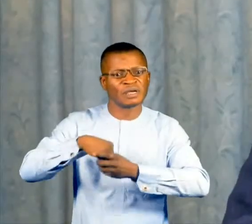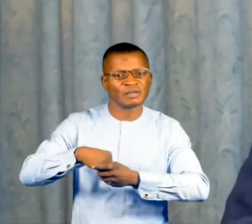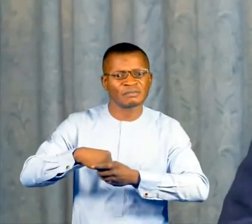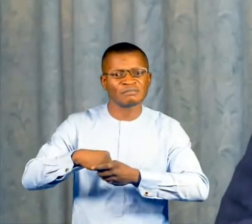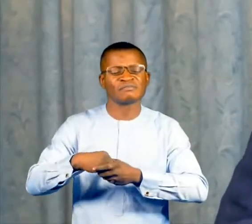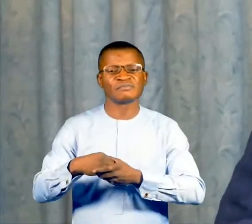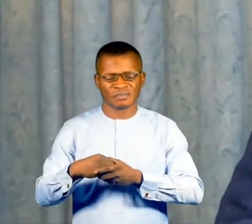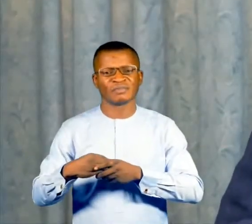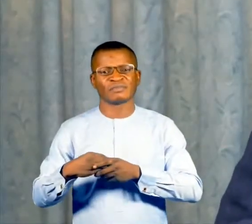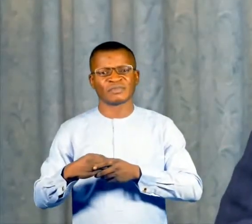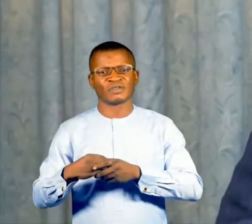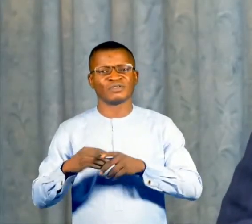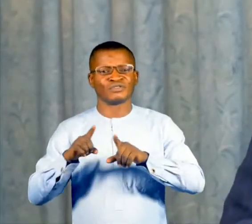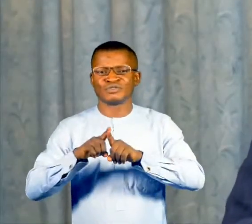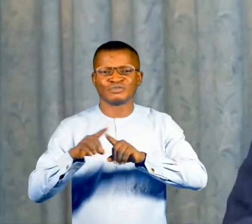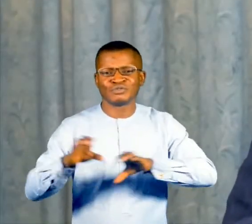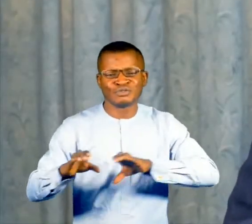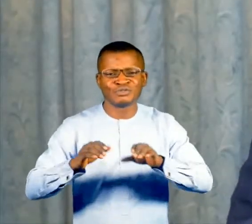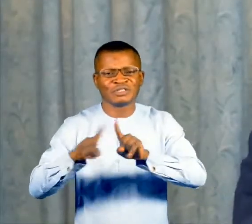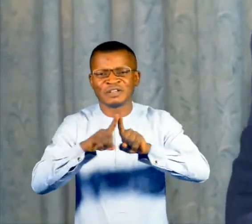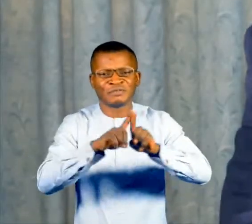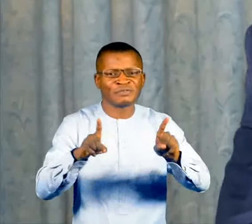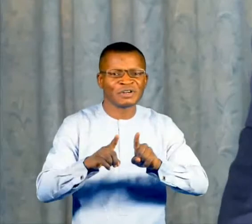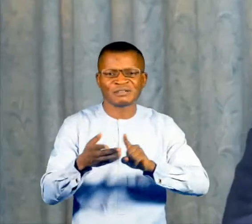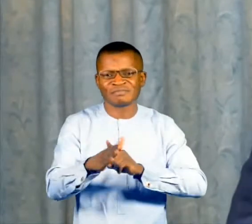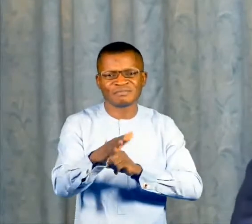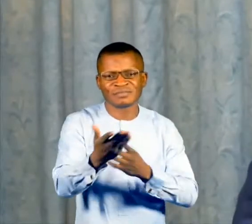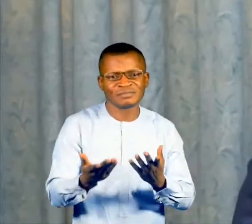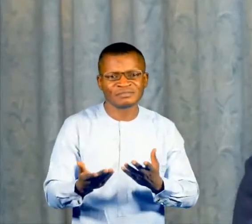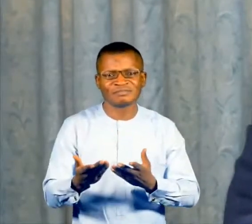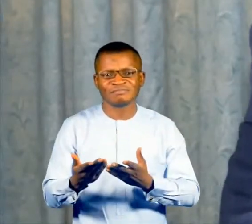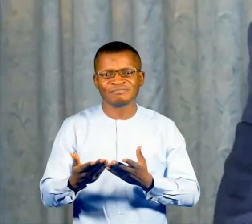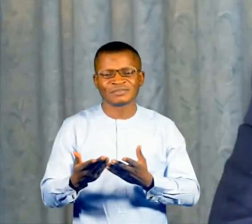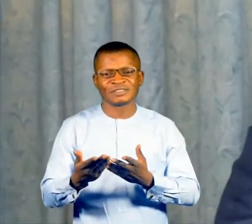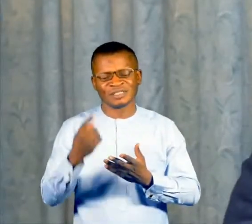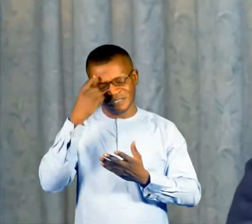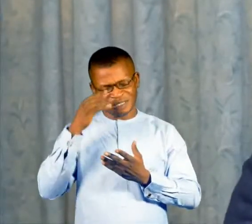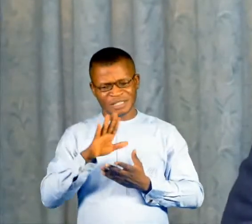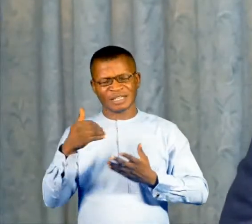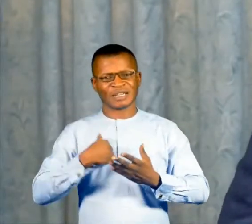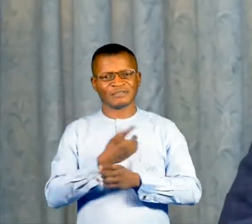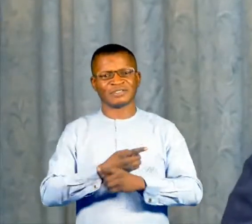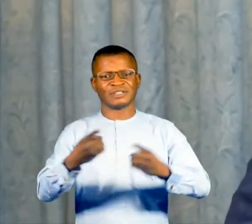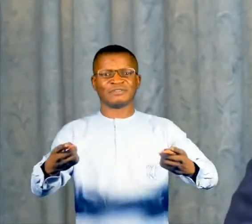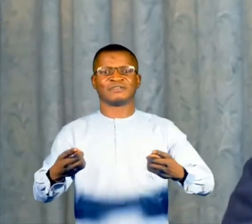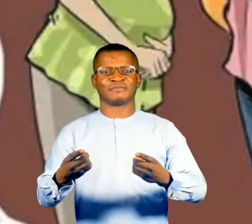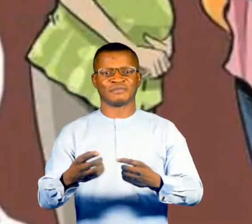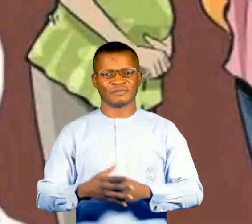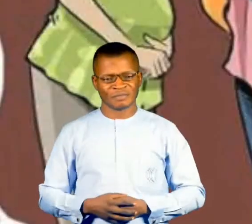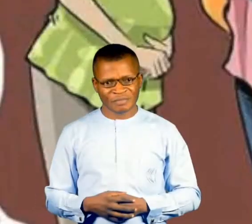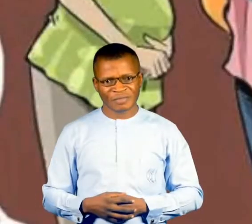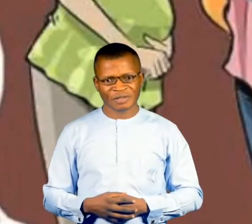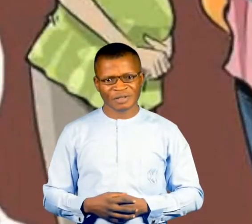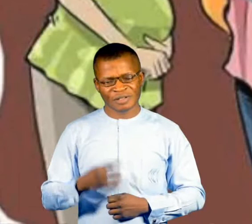they come in there, they do all the abracadabra, where they think that they have delivered. And what have they done?